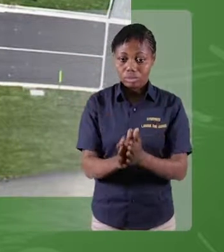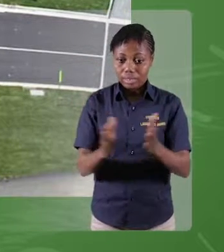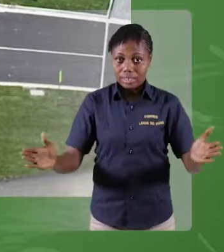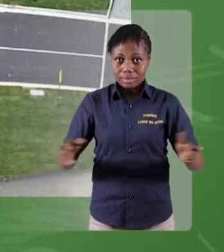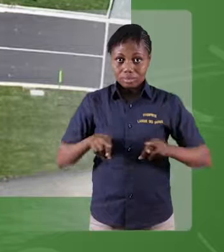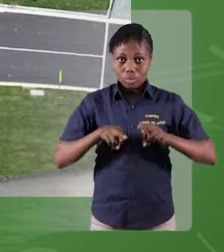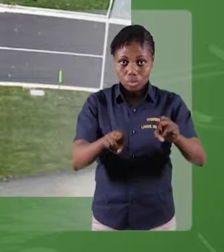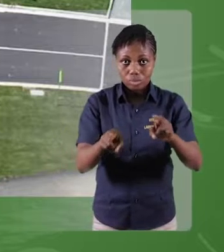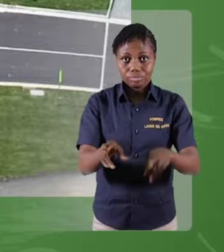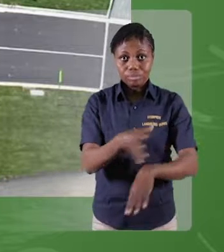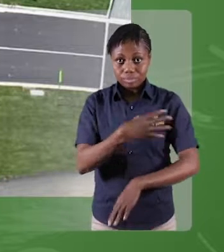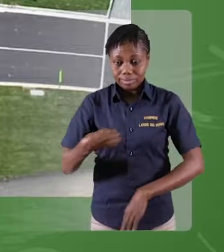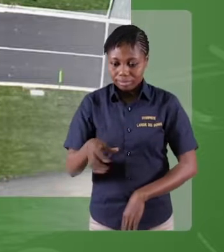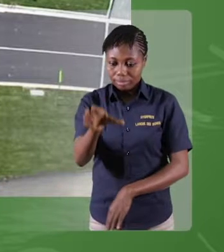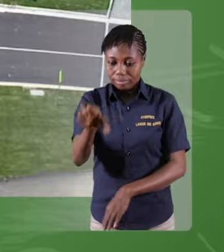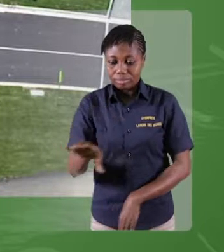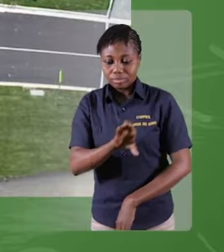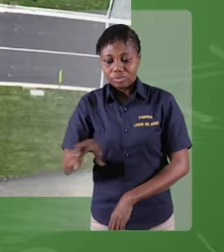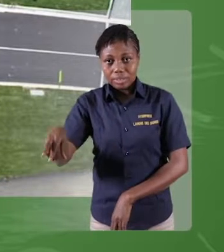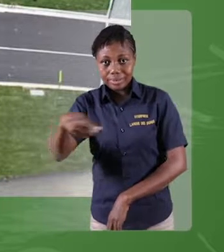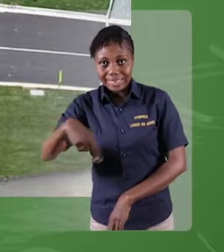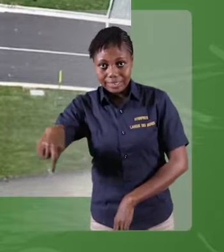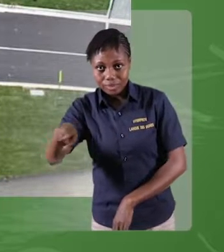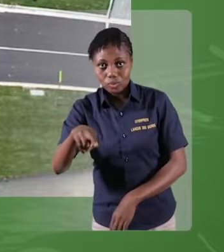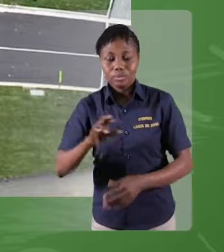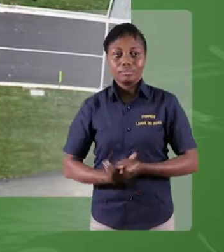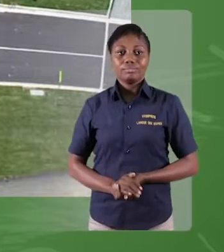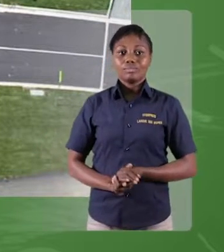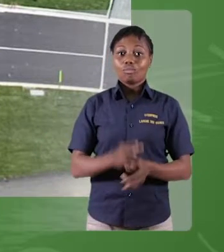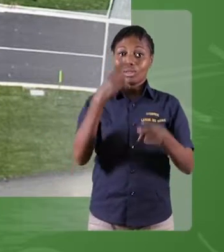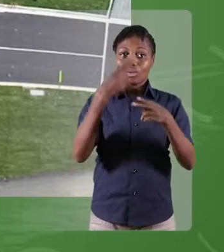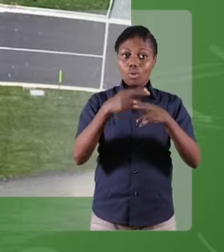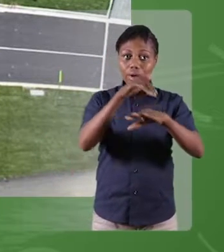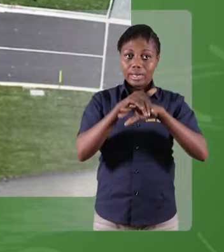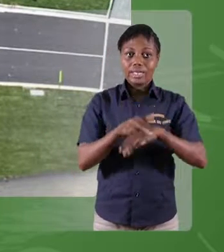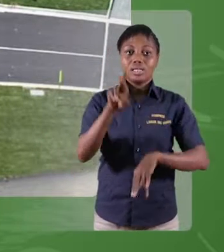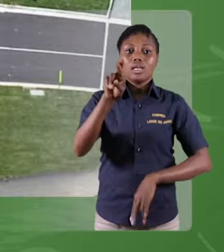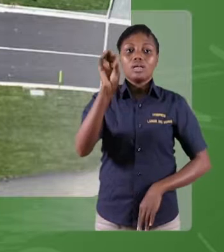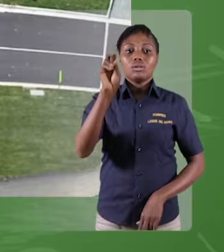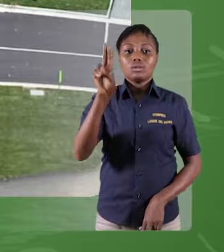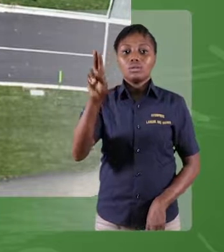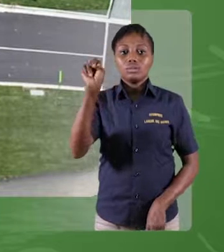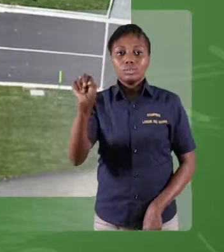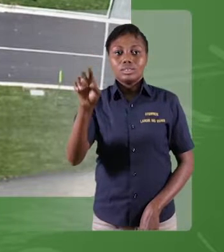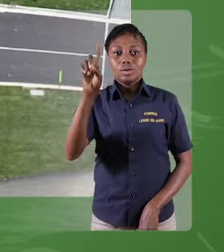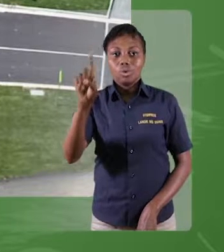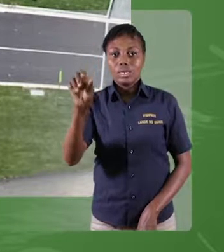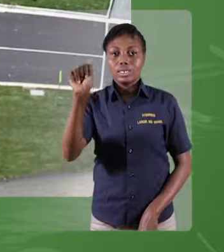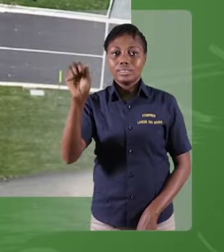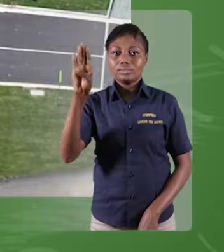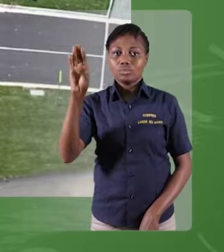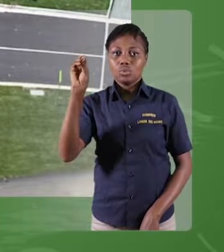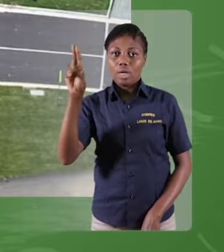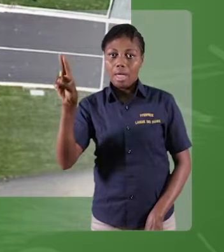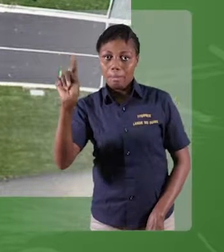and joining somewhere which is circular, and this is a roundabout. A